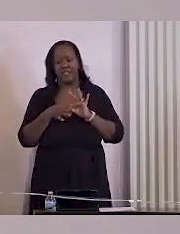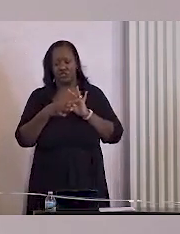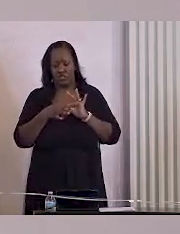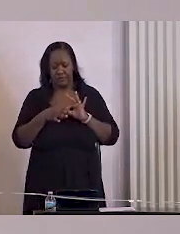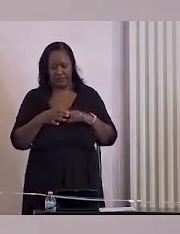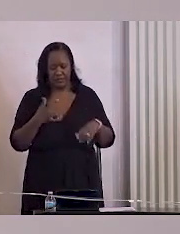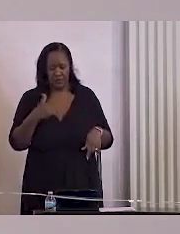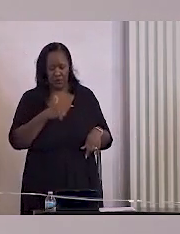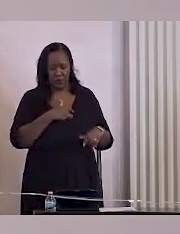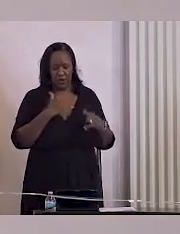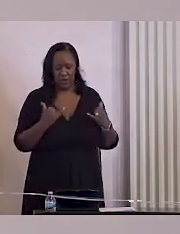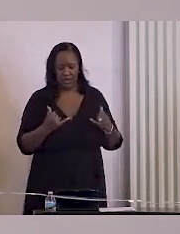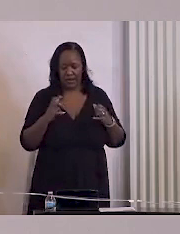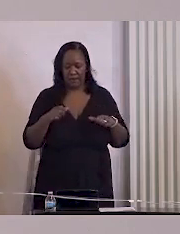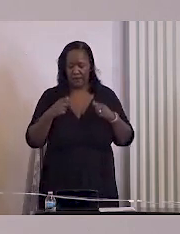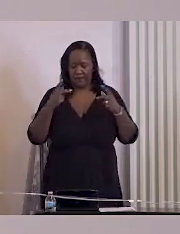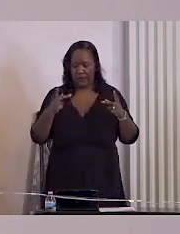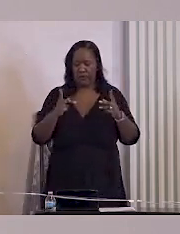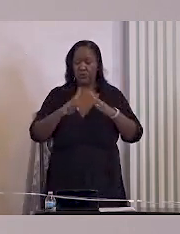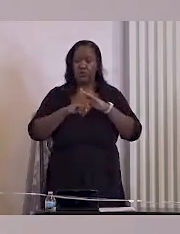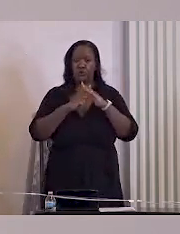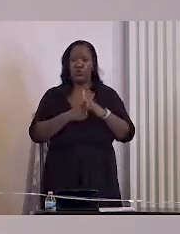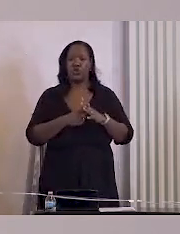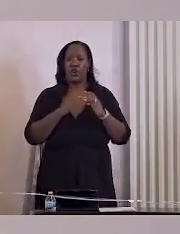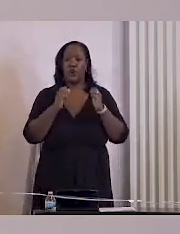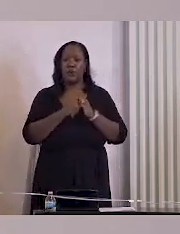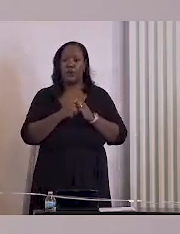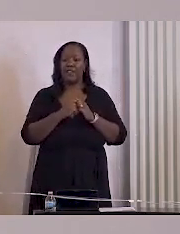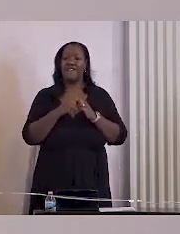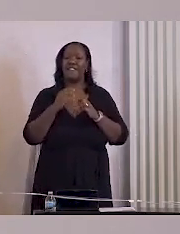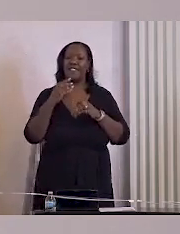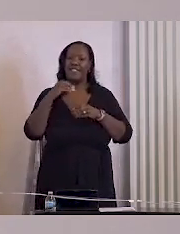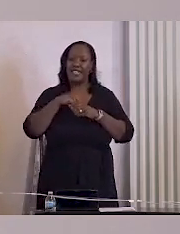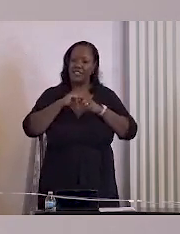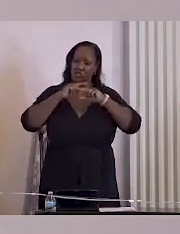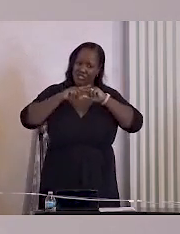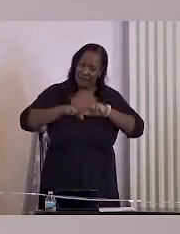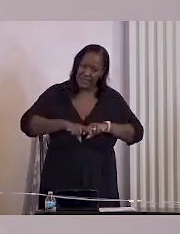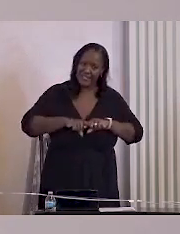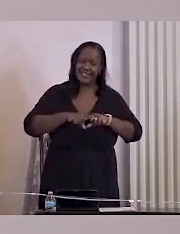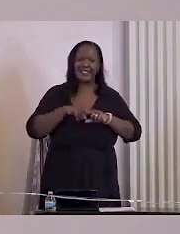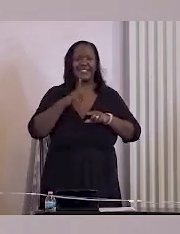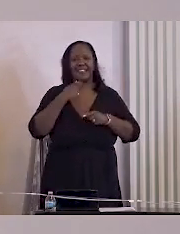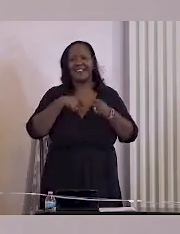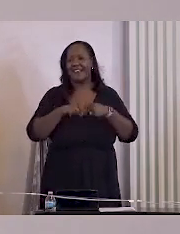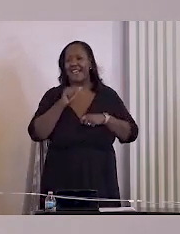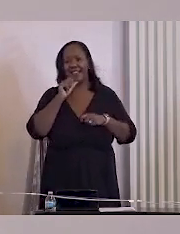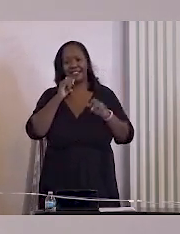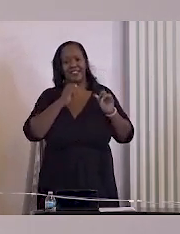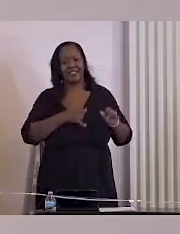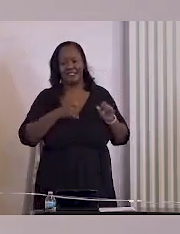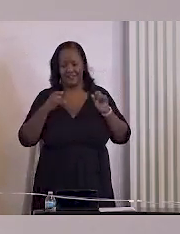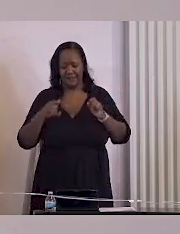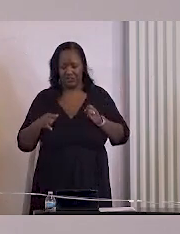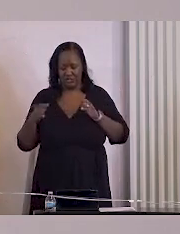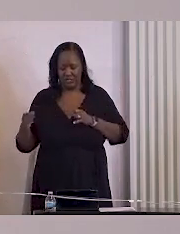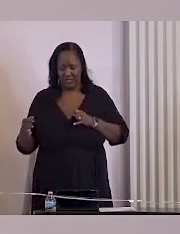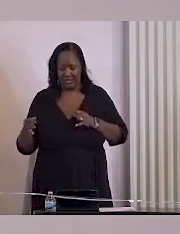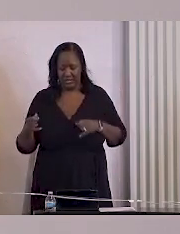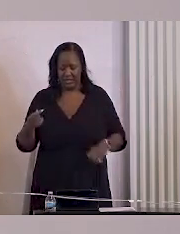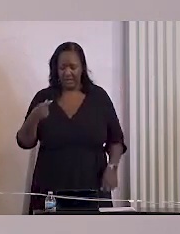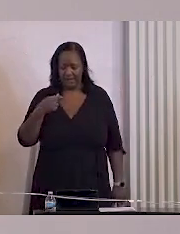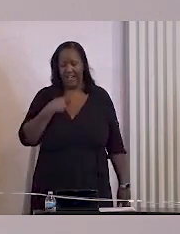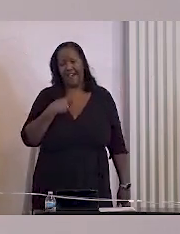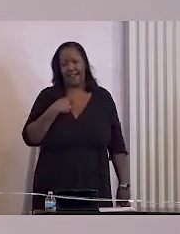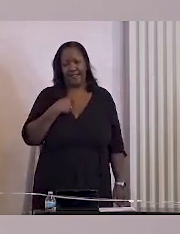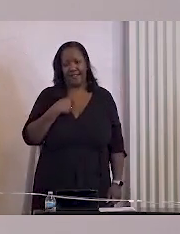We are now proposing to start with interdependence and to move away from the individualism of the I.